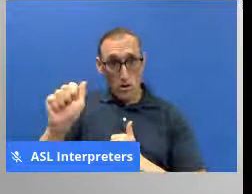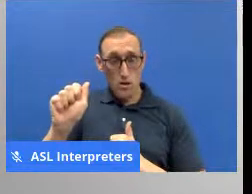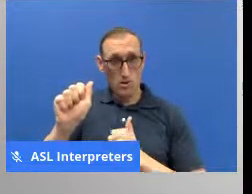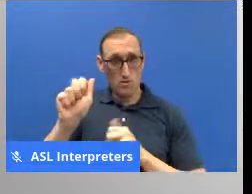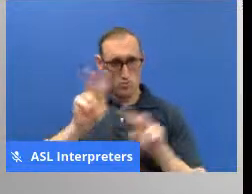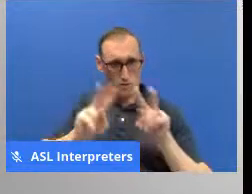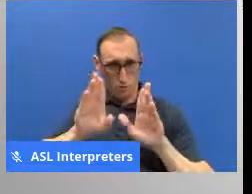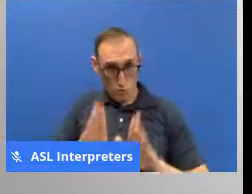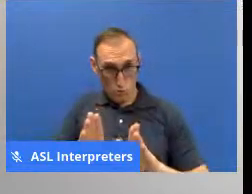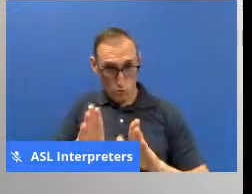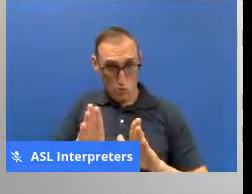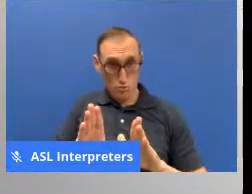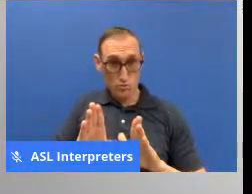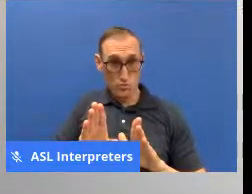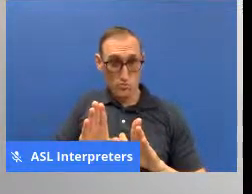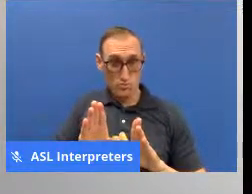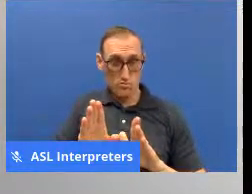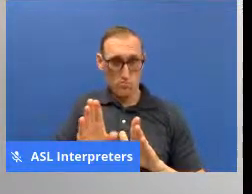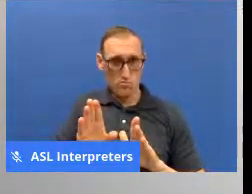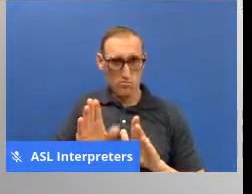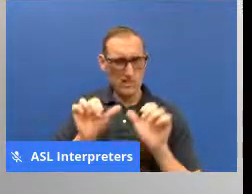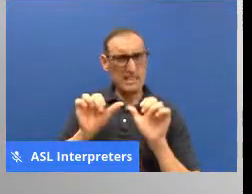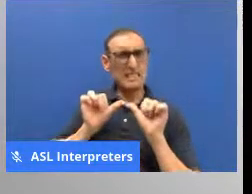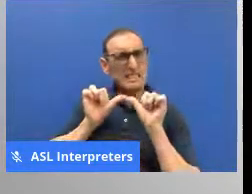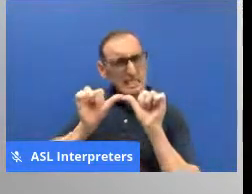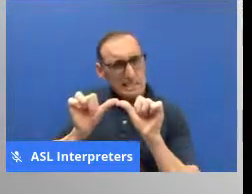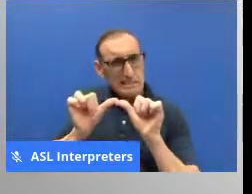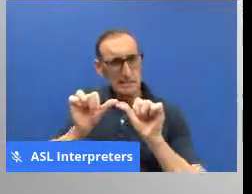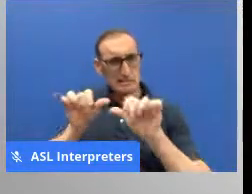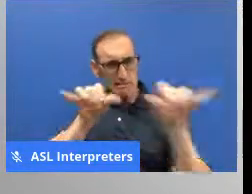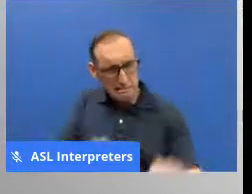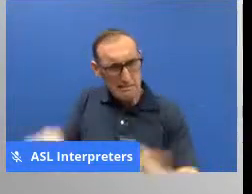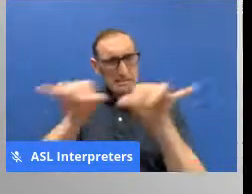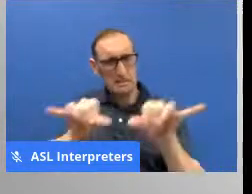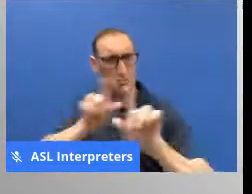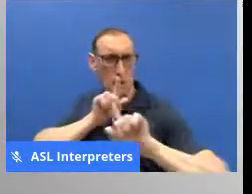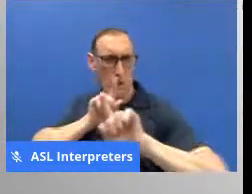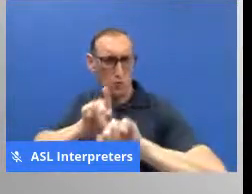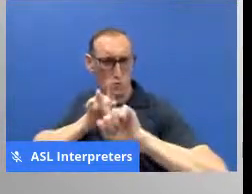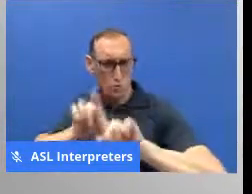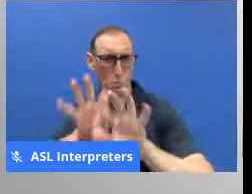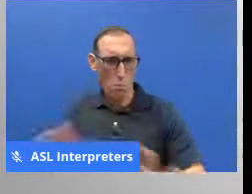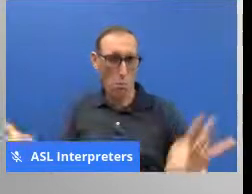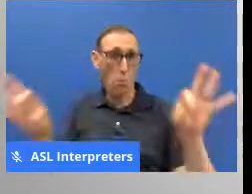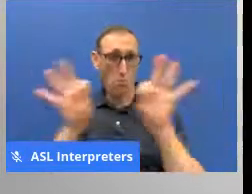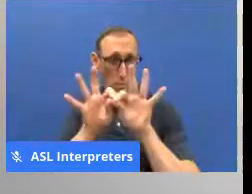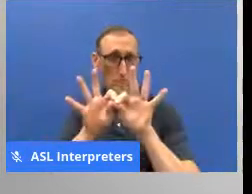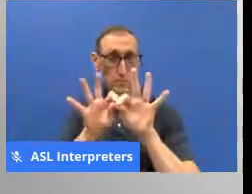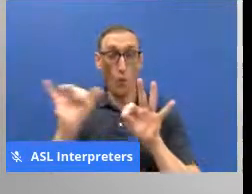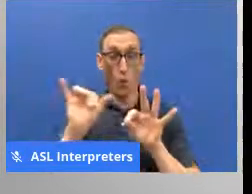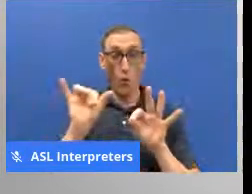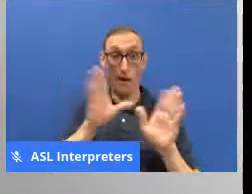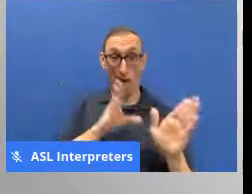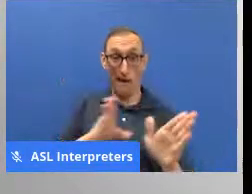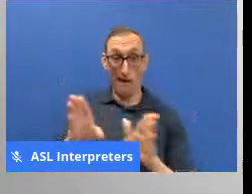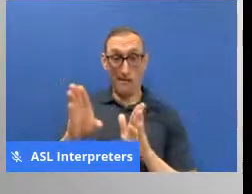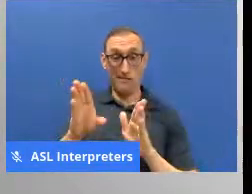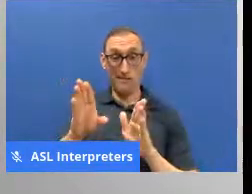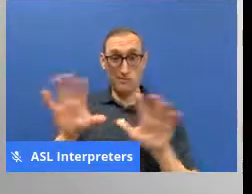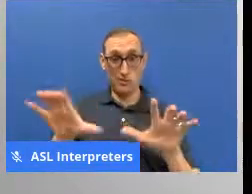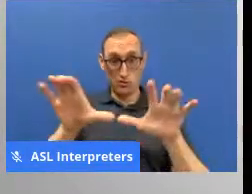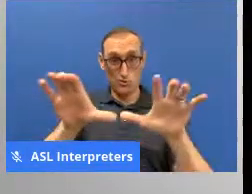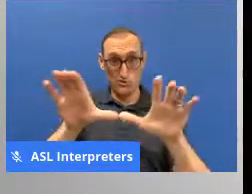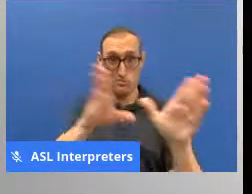Cognia progress report, the self-assessment and the action plan that came from the self-assessment, and the strategic plan